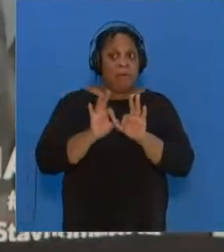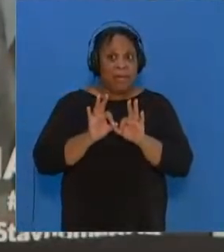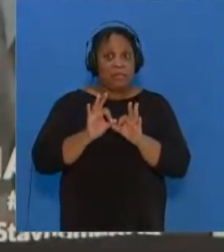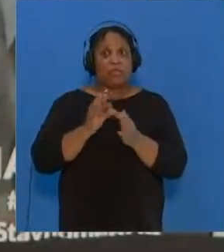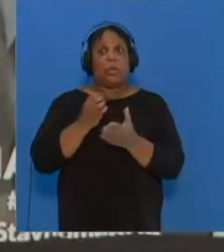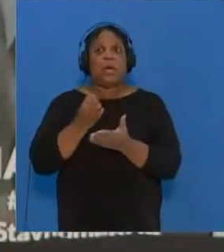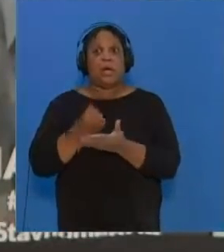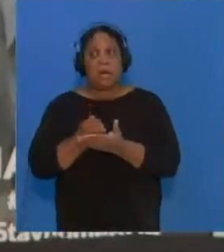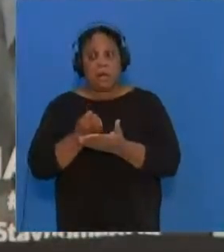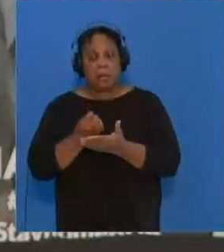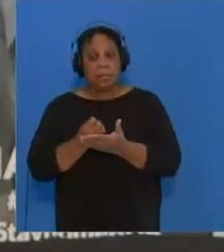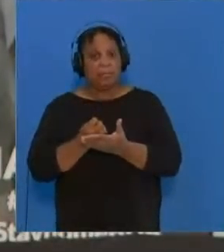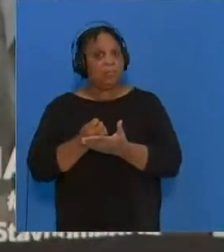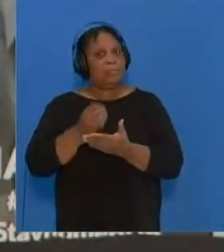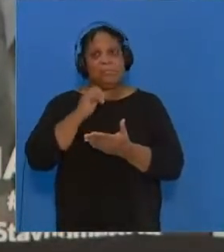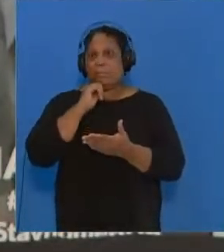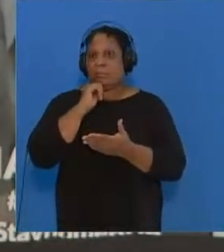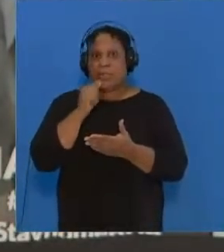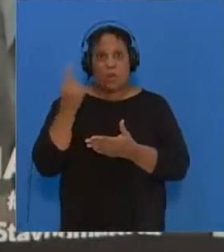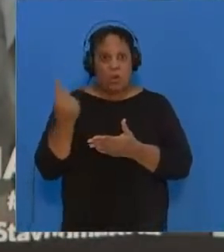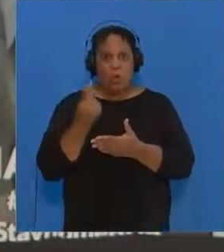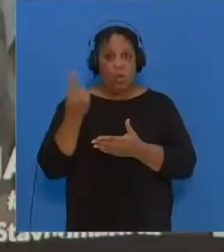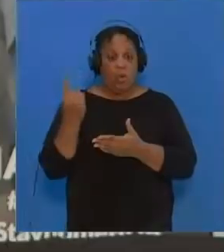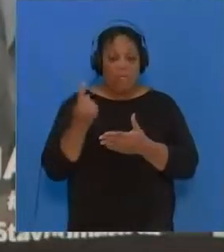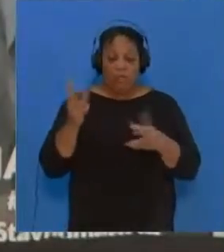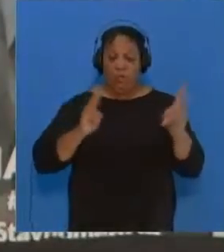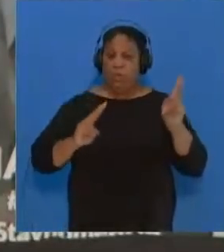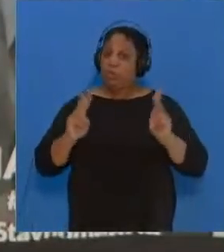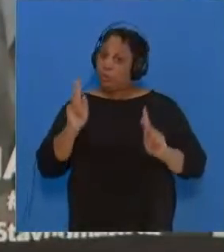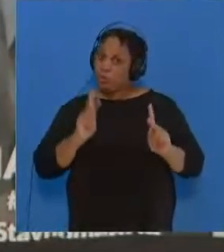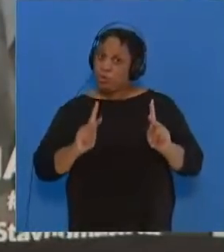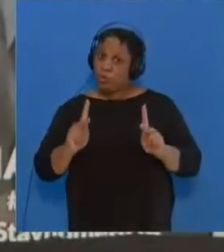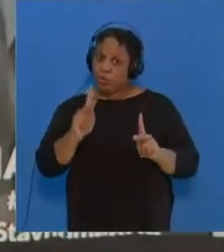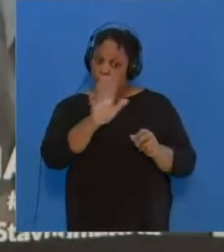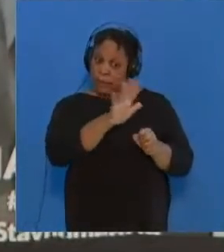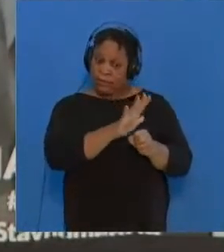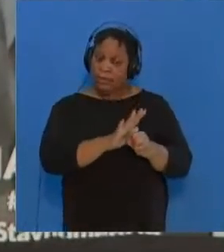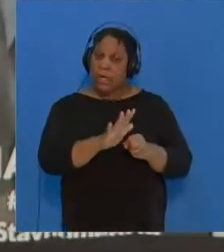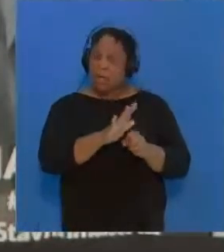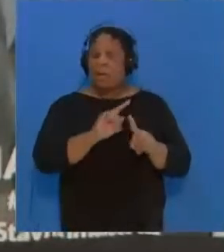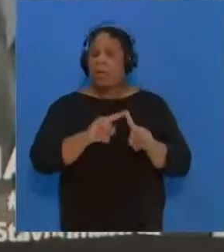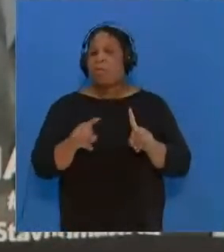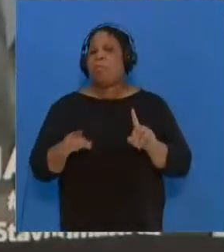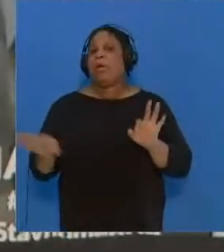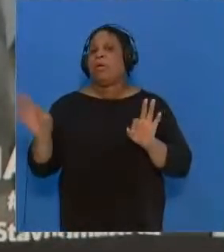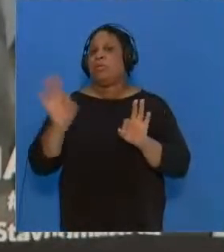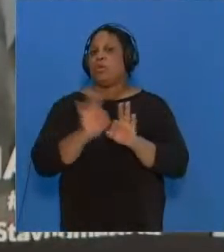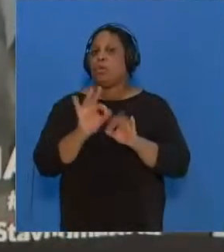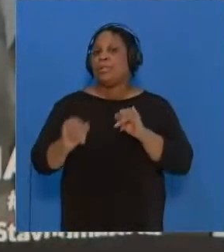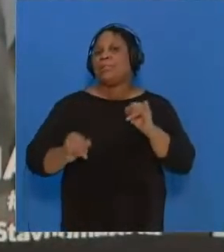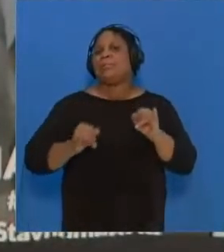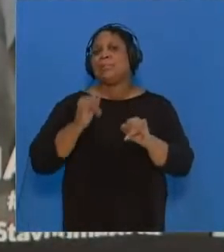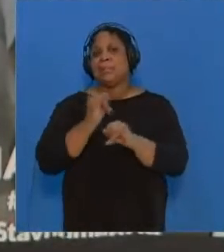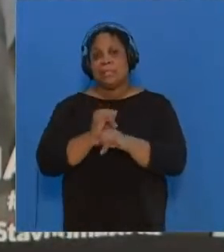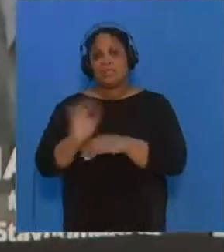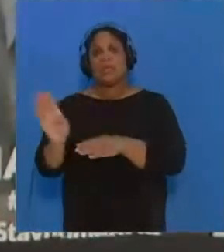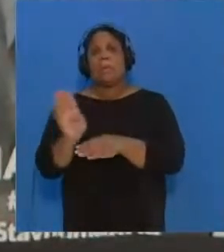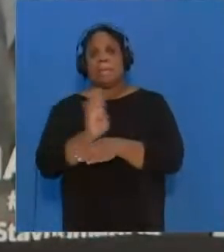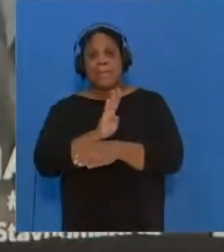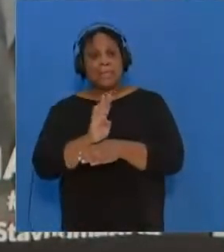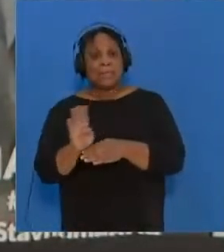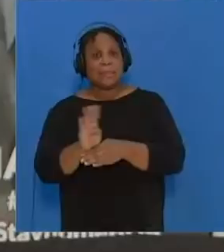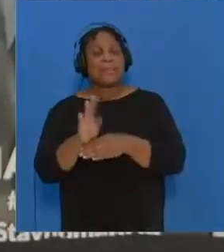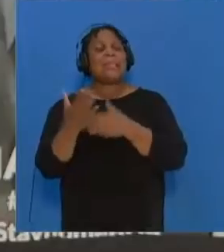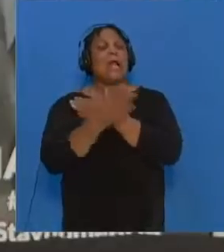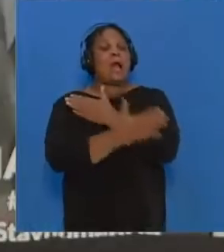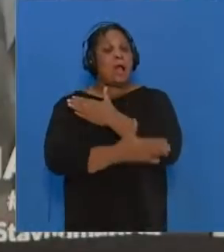economy. Air service is not only vital to our tourism sector, it is also vital to our international business sector. And in a